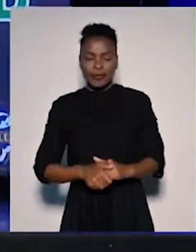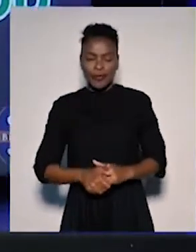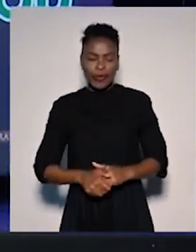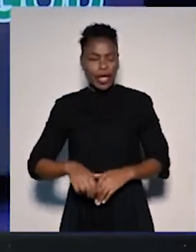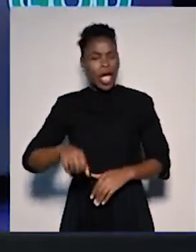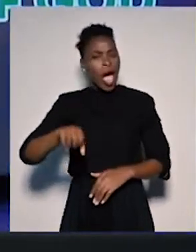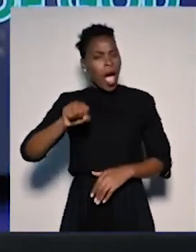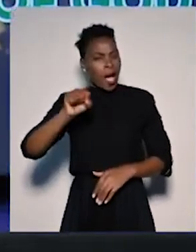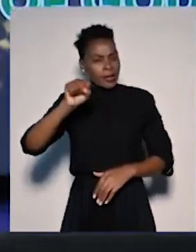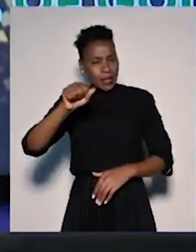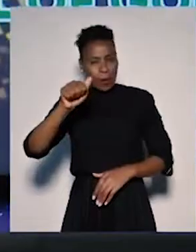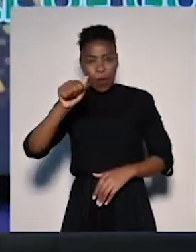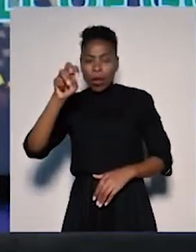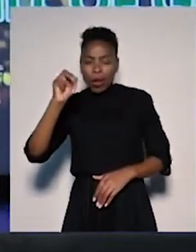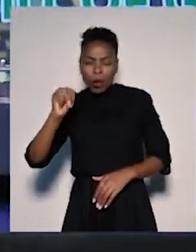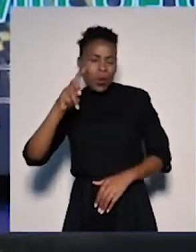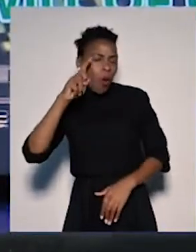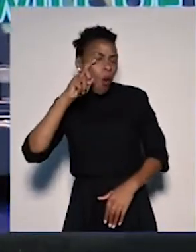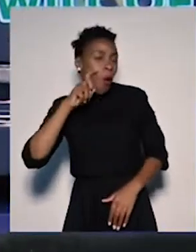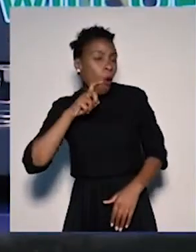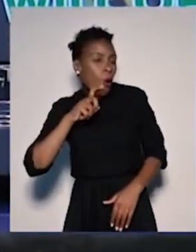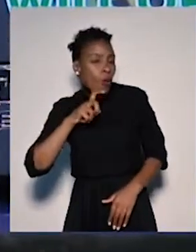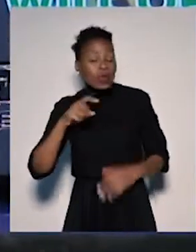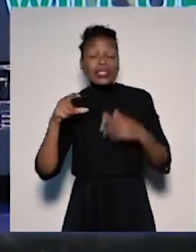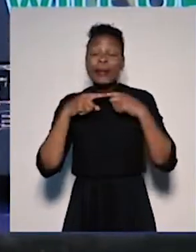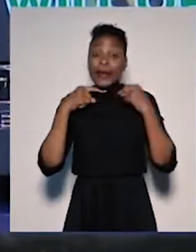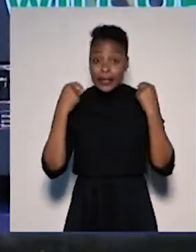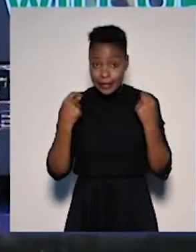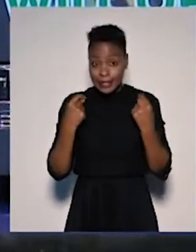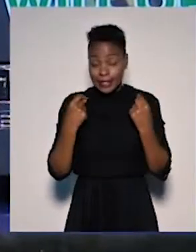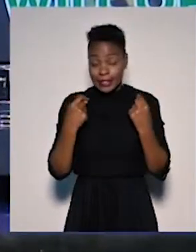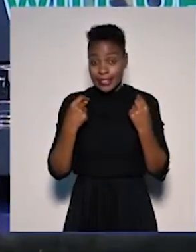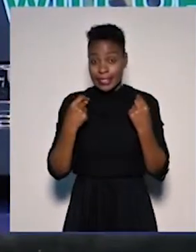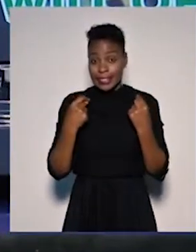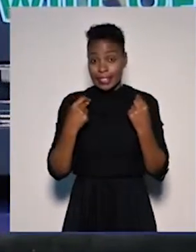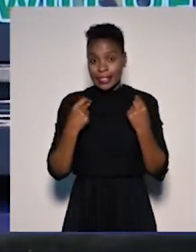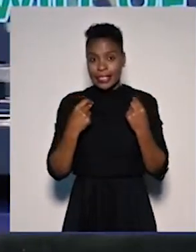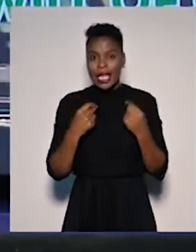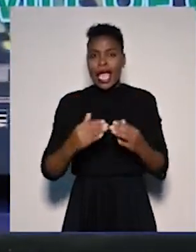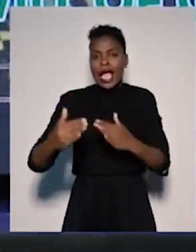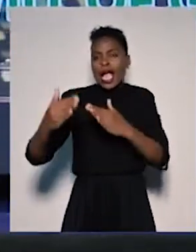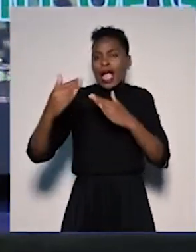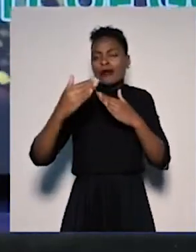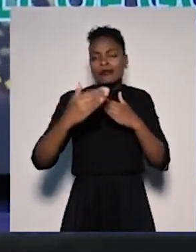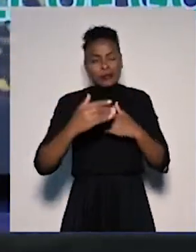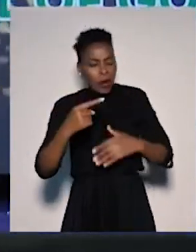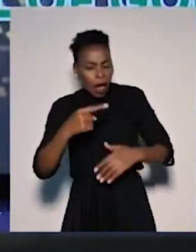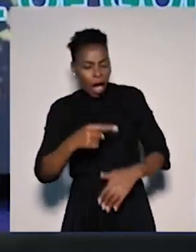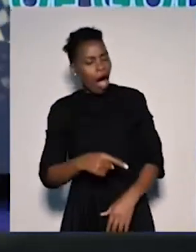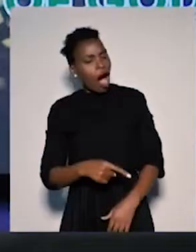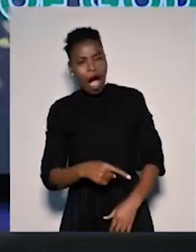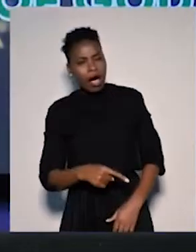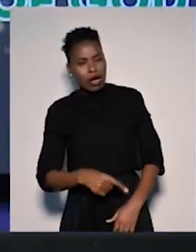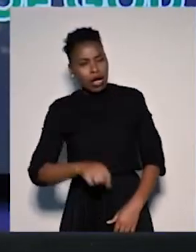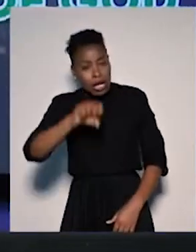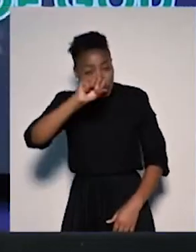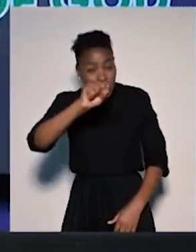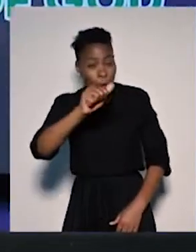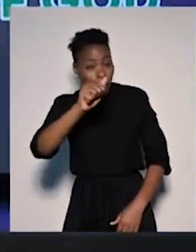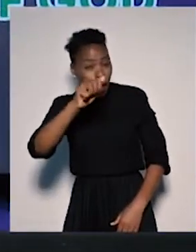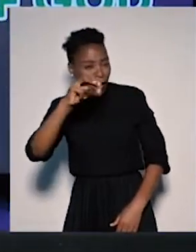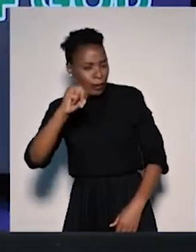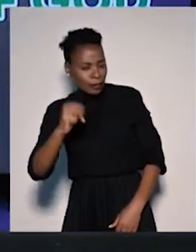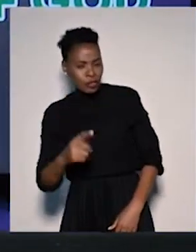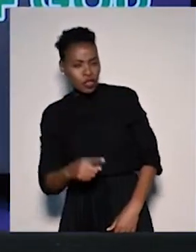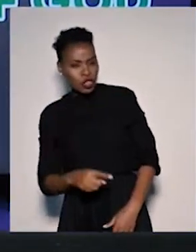Samuel was old, who was a priest, they came to him and they said, nah. He was